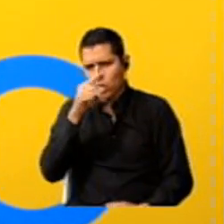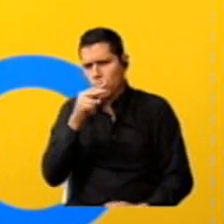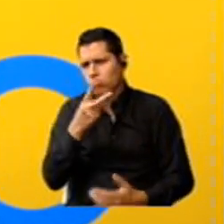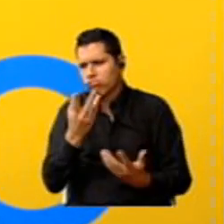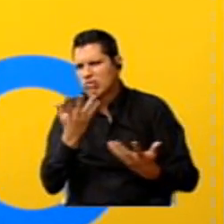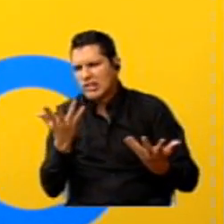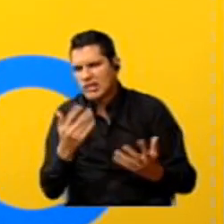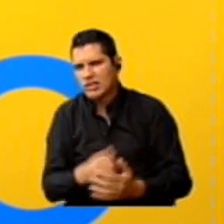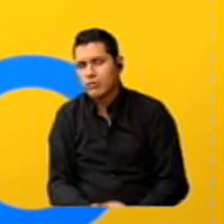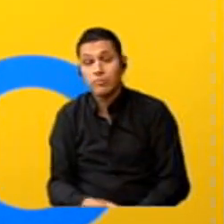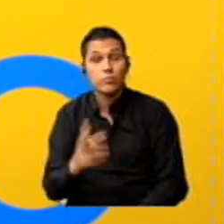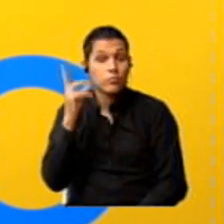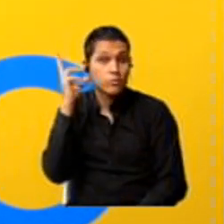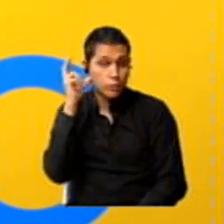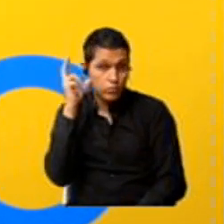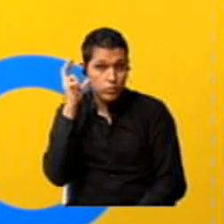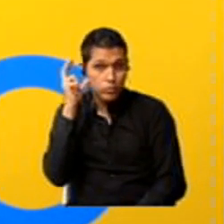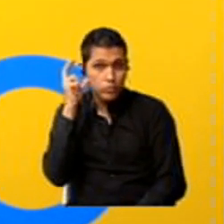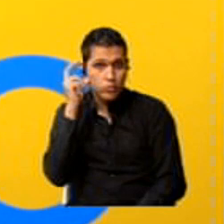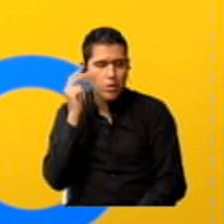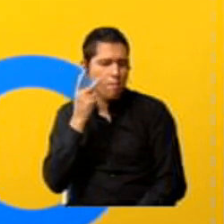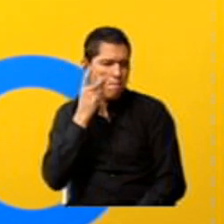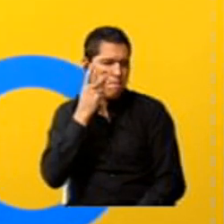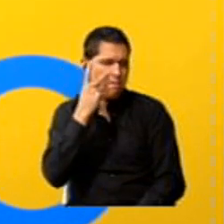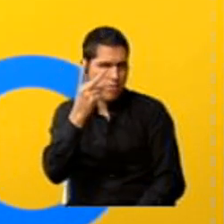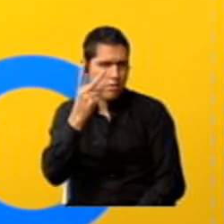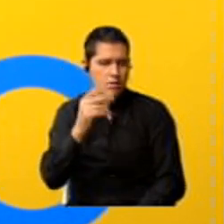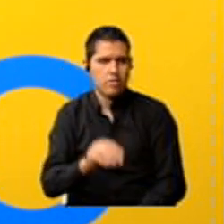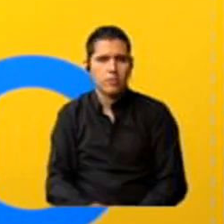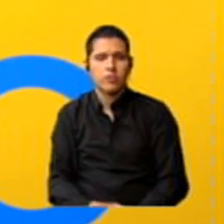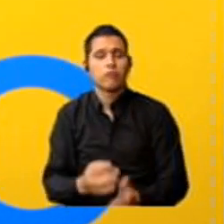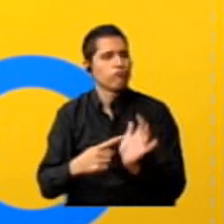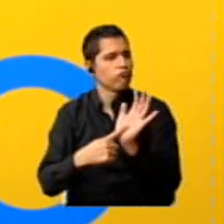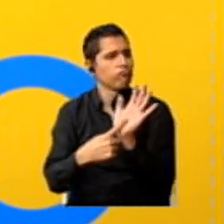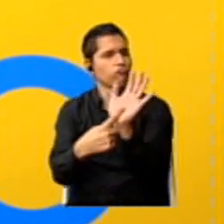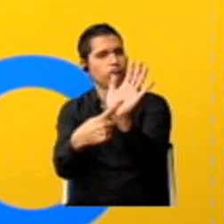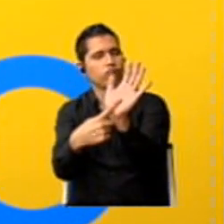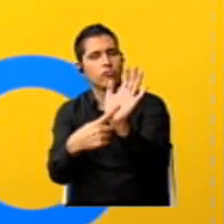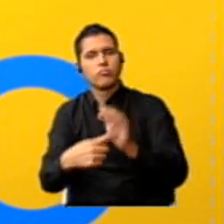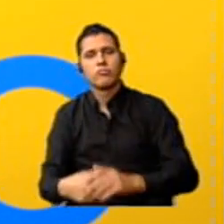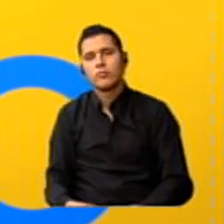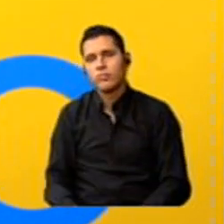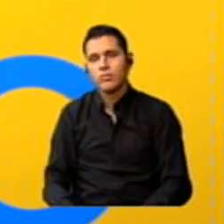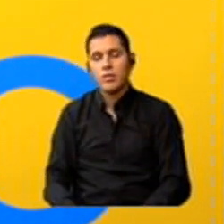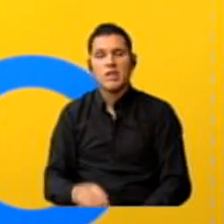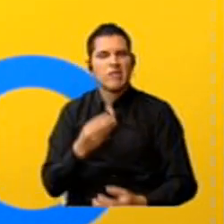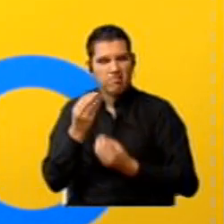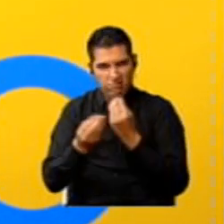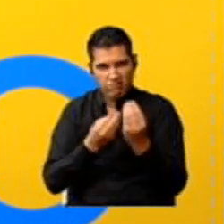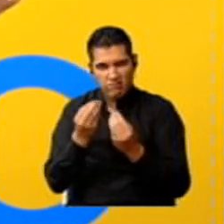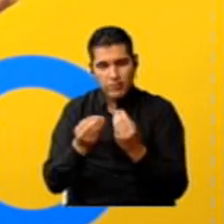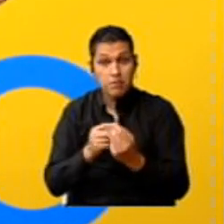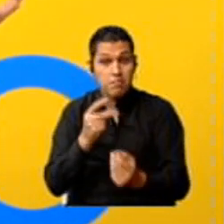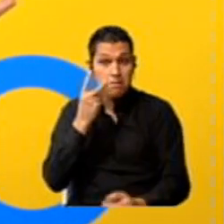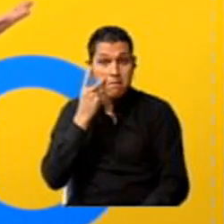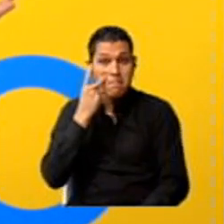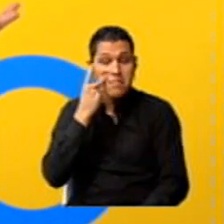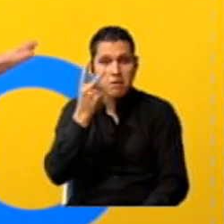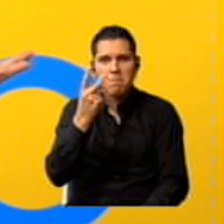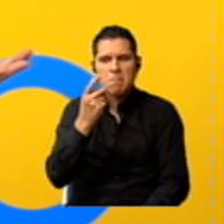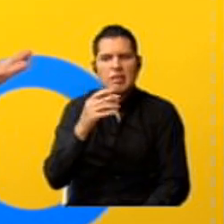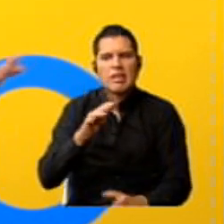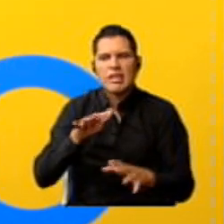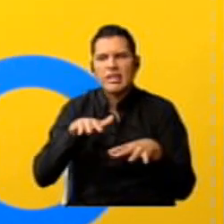two sounds. Let's watch a presentation, and we are going to see what